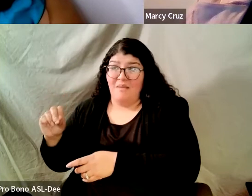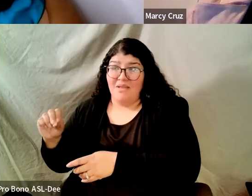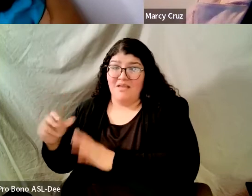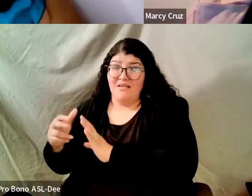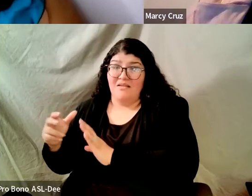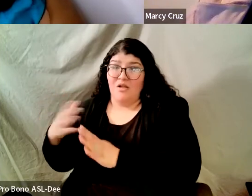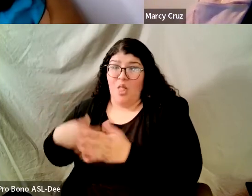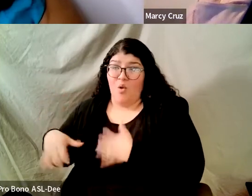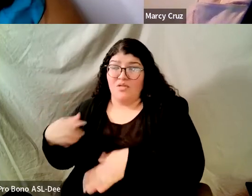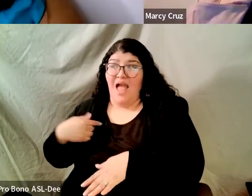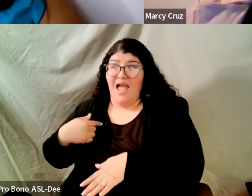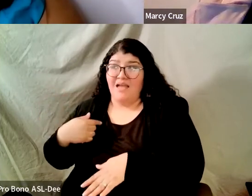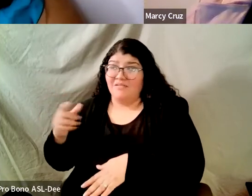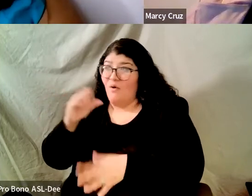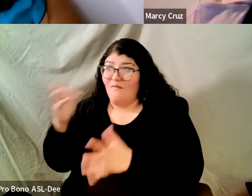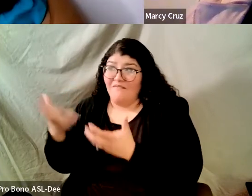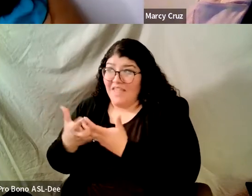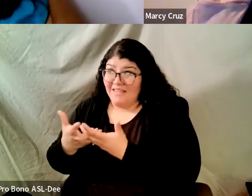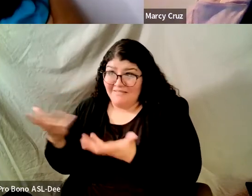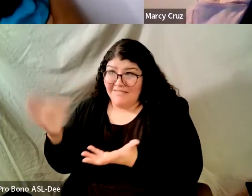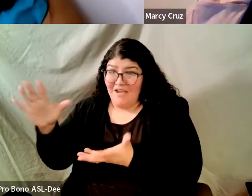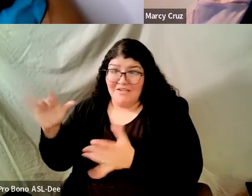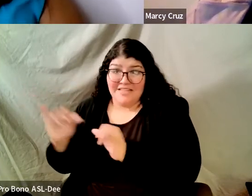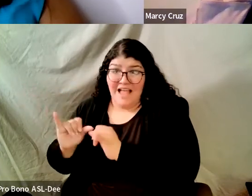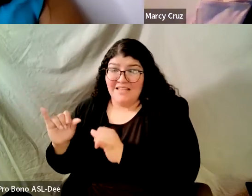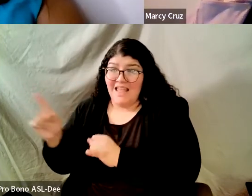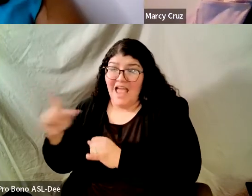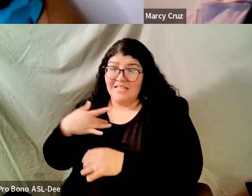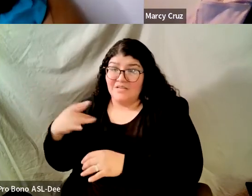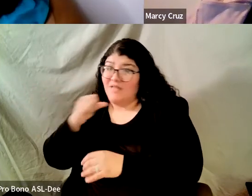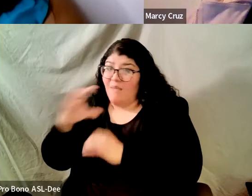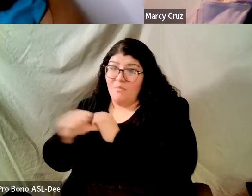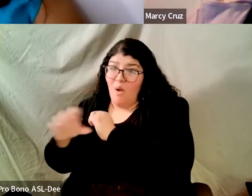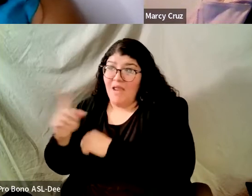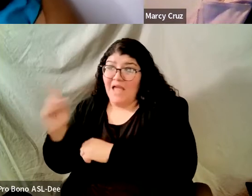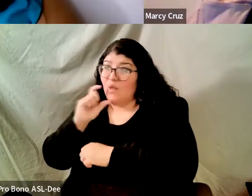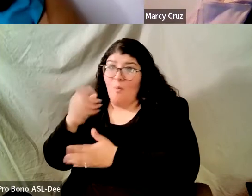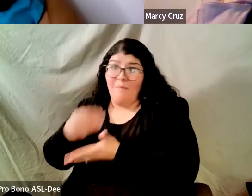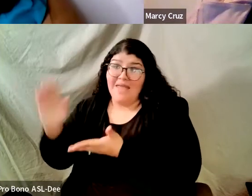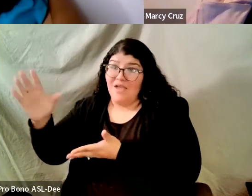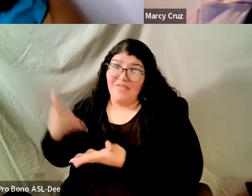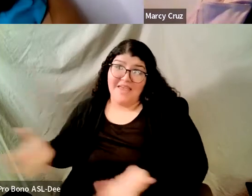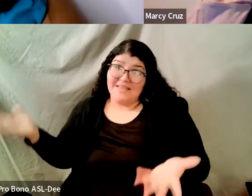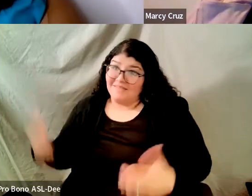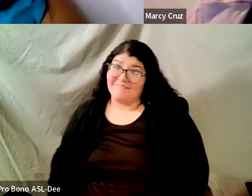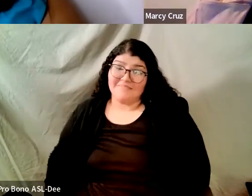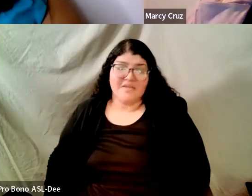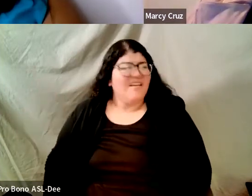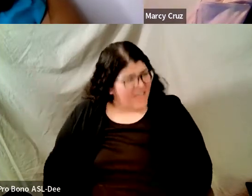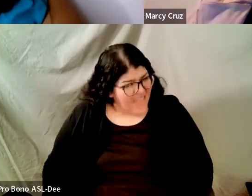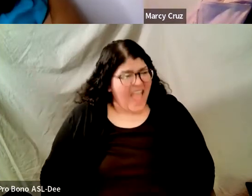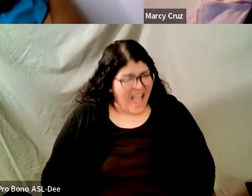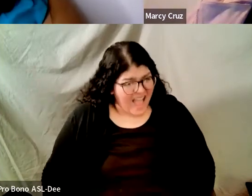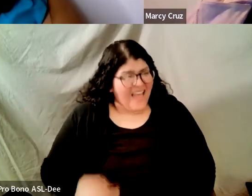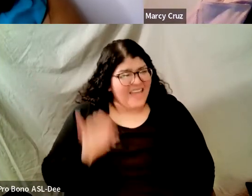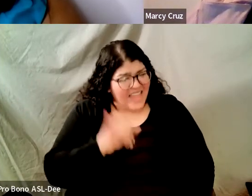them to do anything. I just don't give them my money and I just don't promote them. And that's how it should be. You know, that's like the Sheins of the world. Yeah, I don't